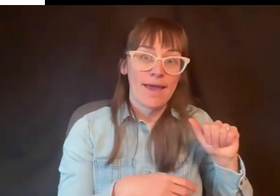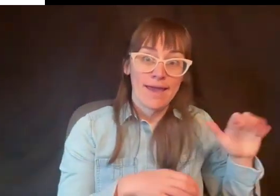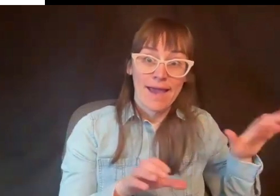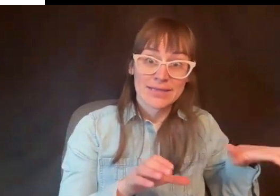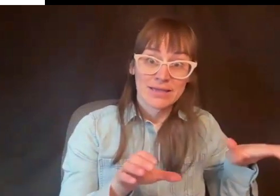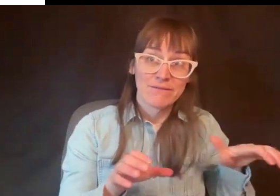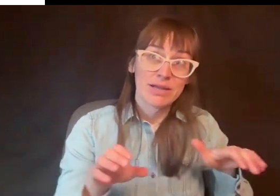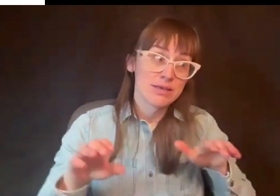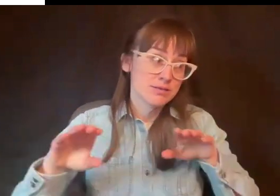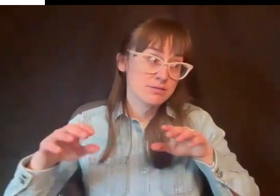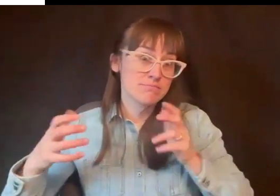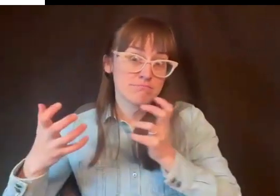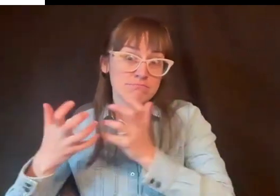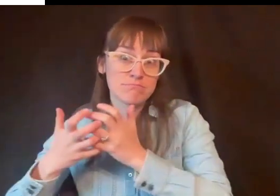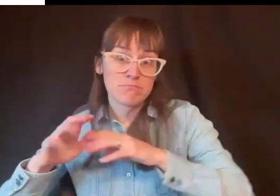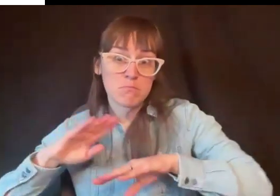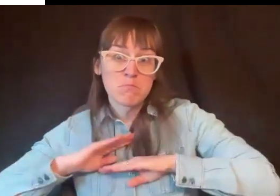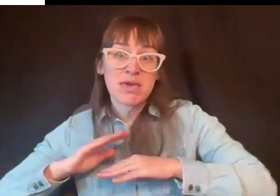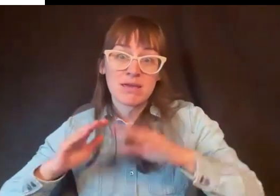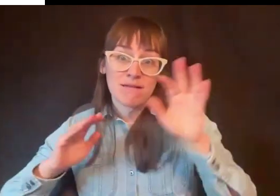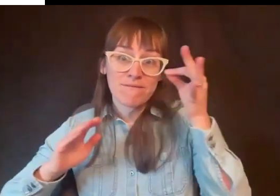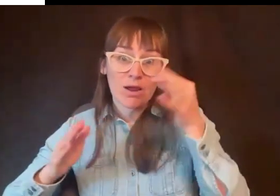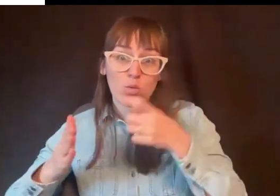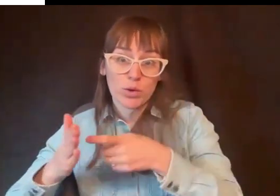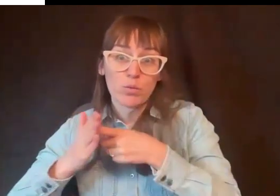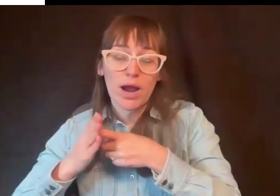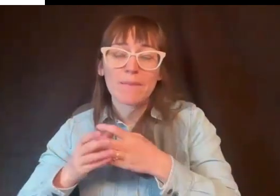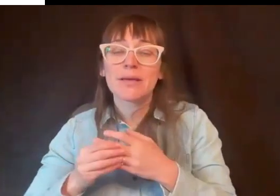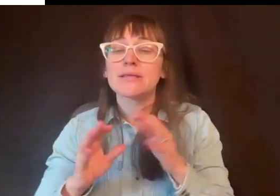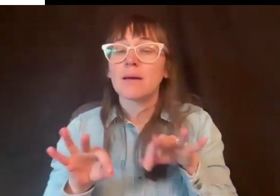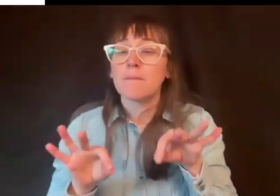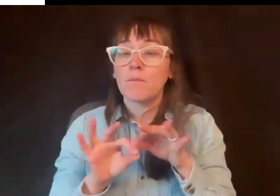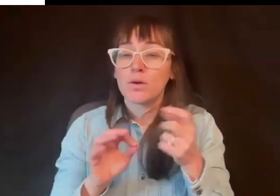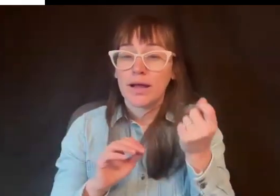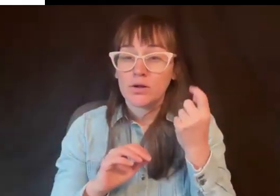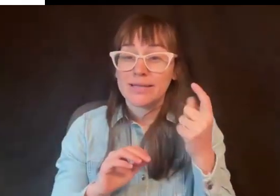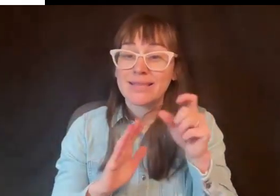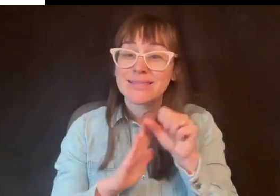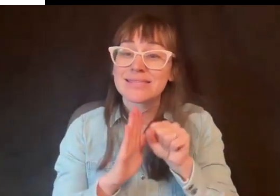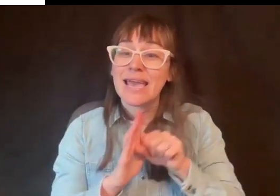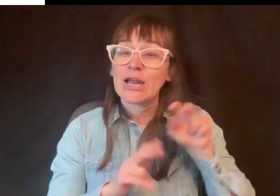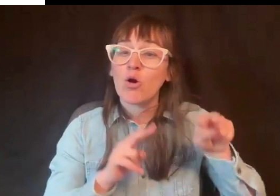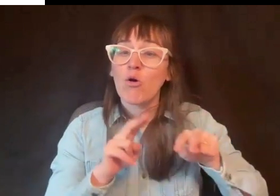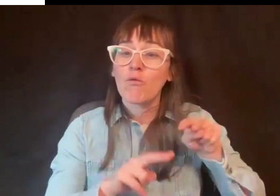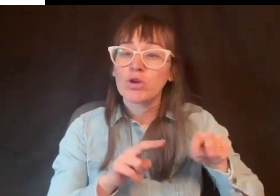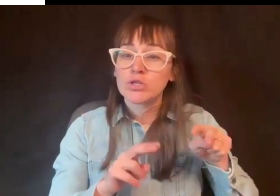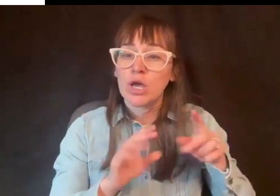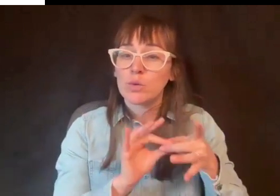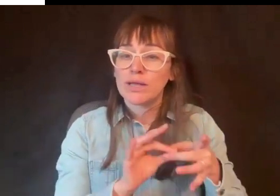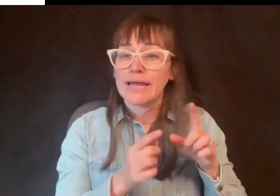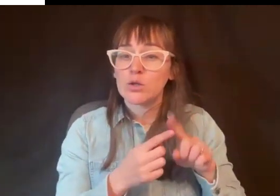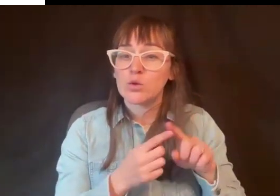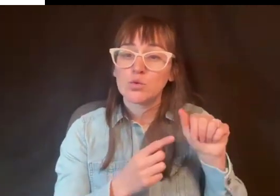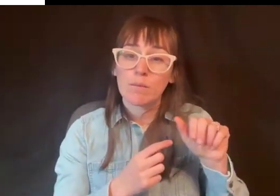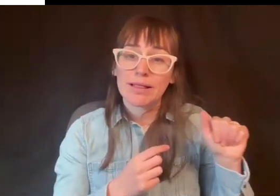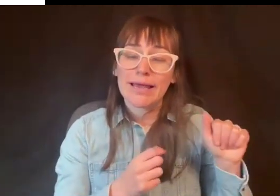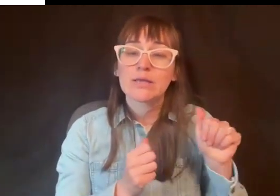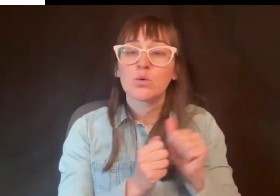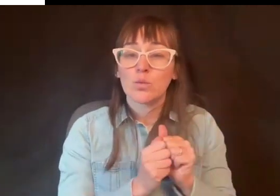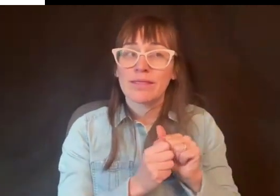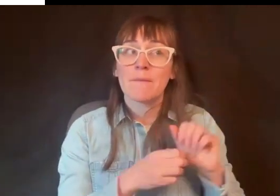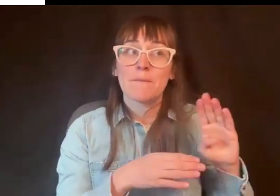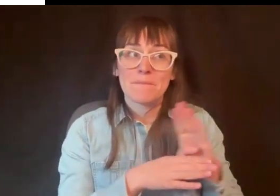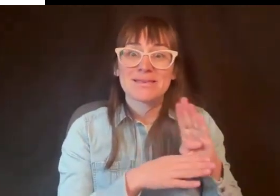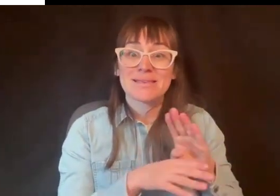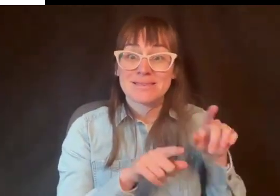federal requirements. An important note is that state oversight relates to AAAs who do business as AAAs.